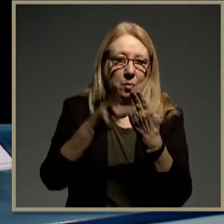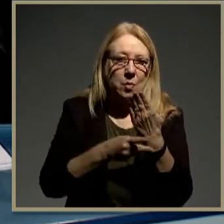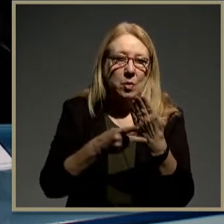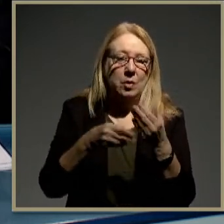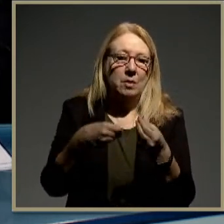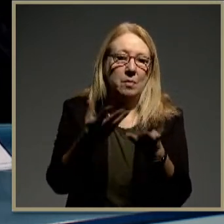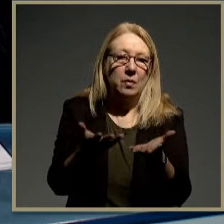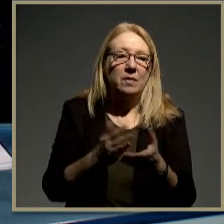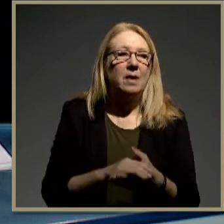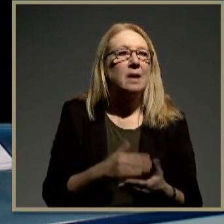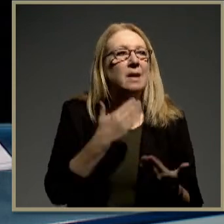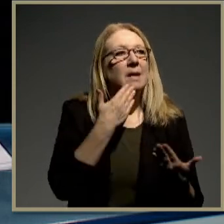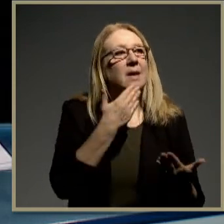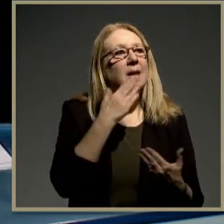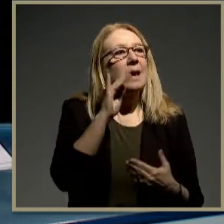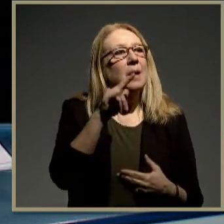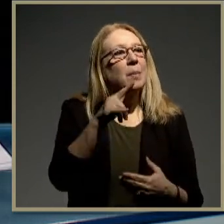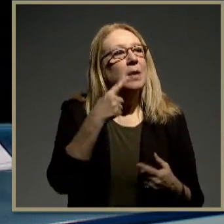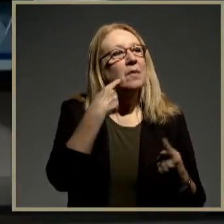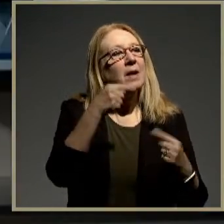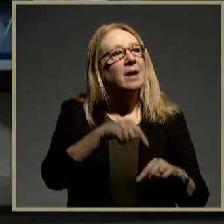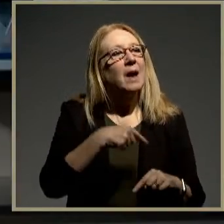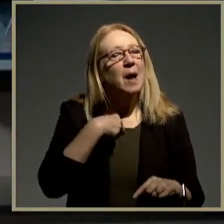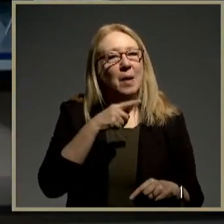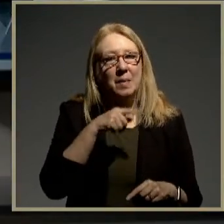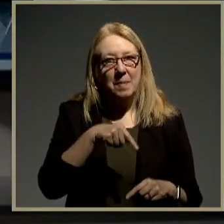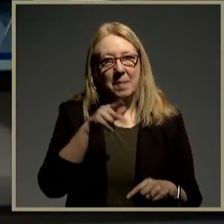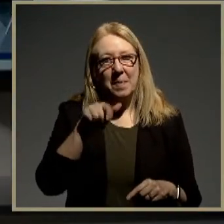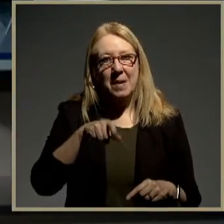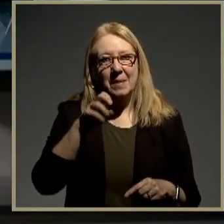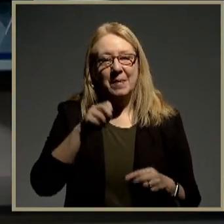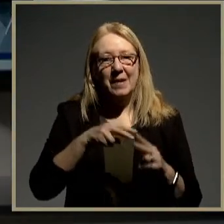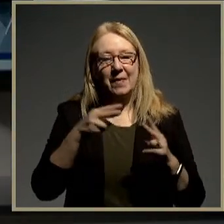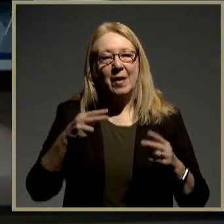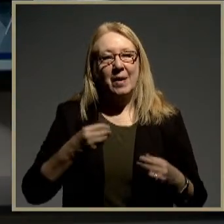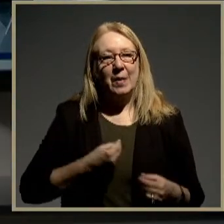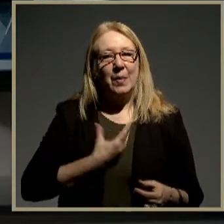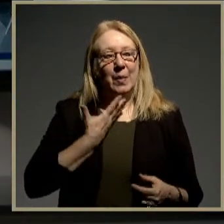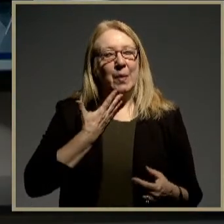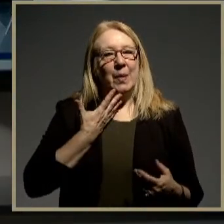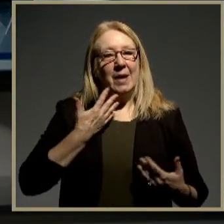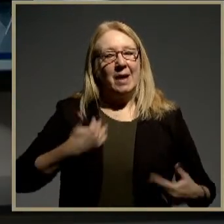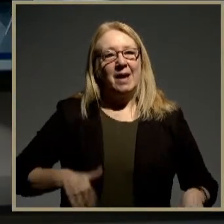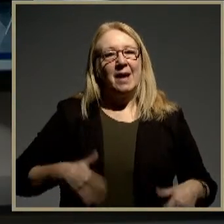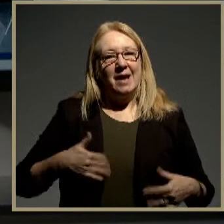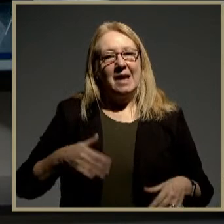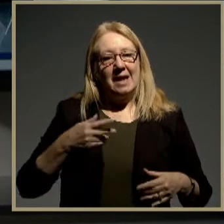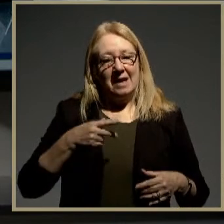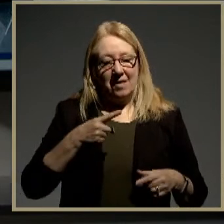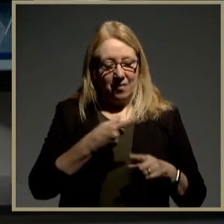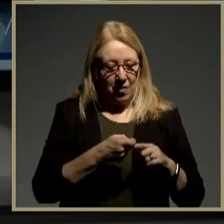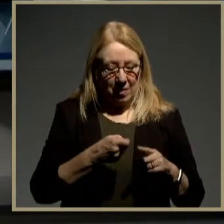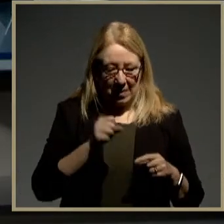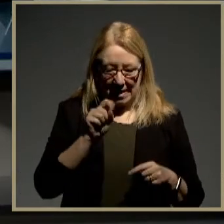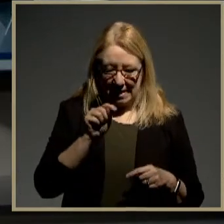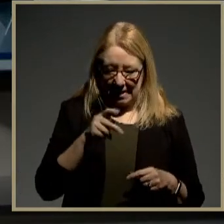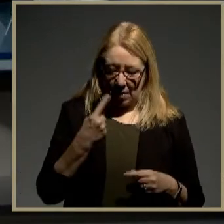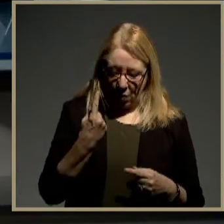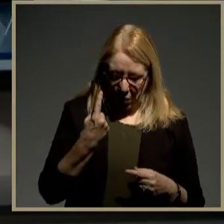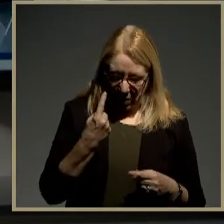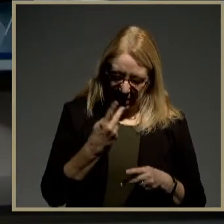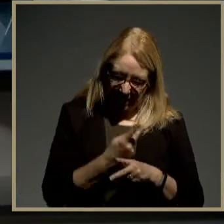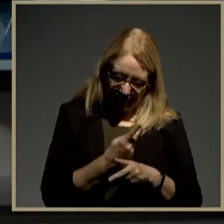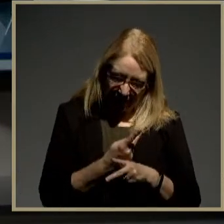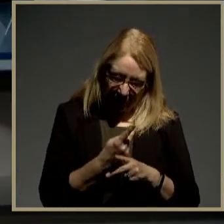Bill, great to have you here tonight. This must be very rewarding to see, take this from step one to where it